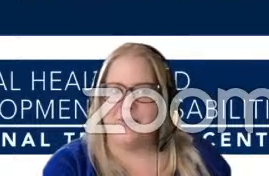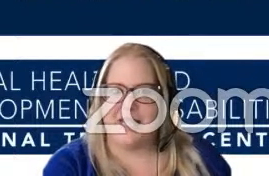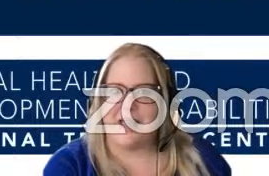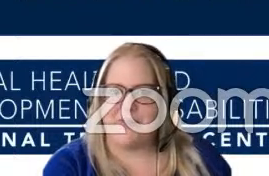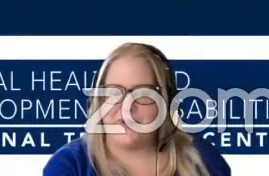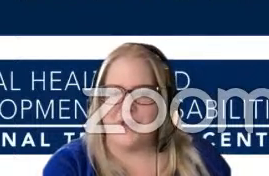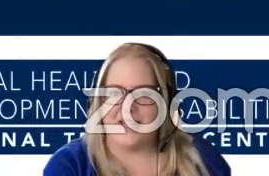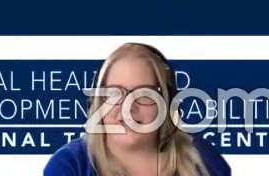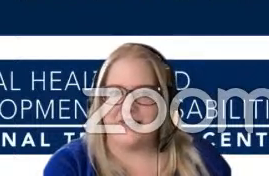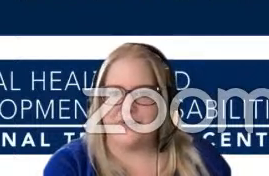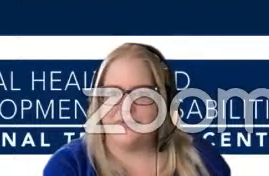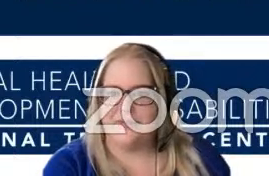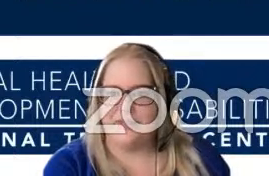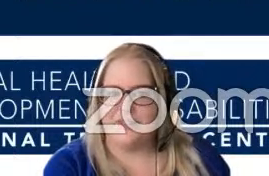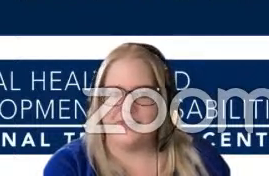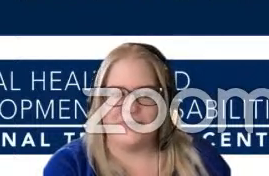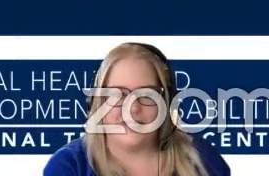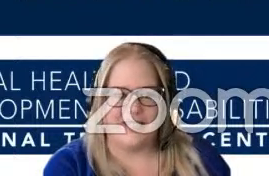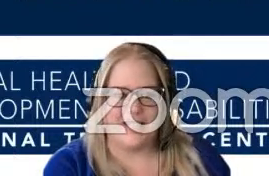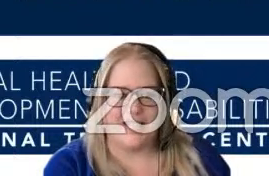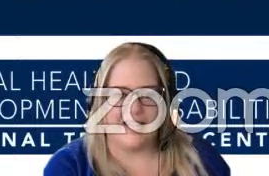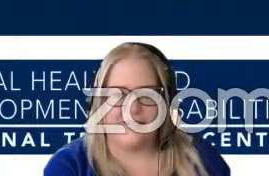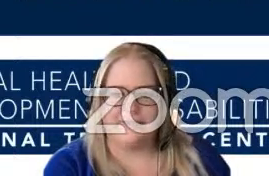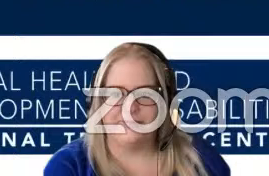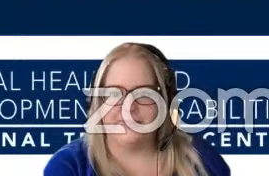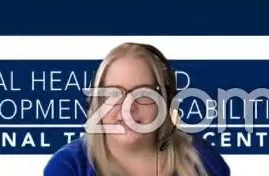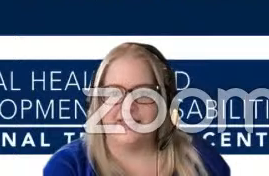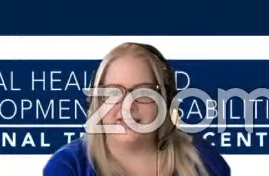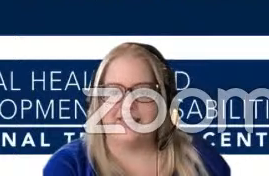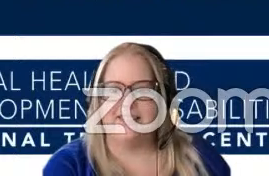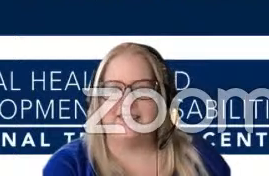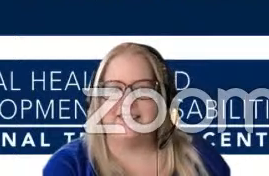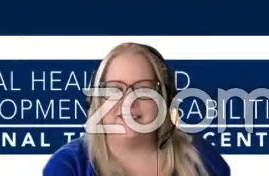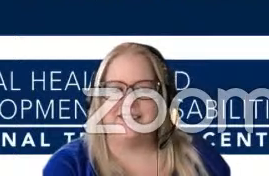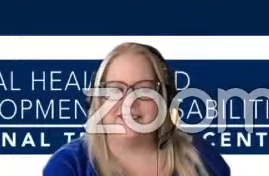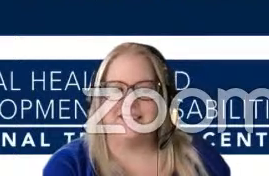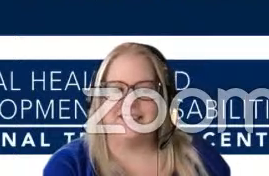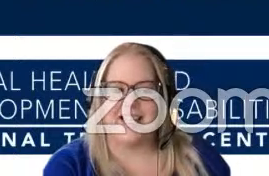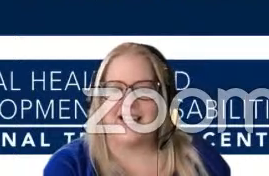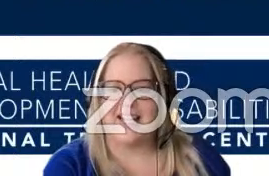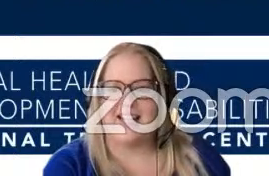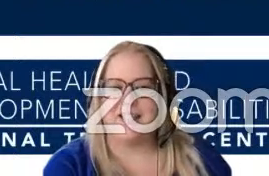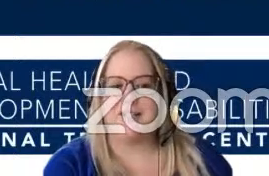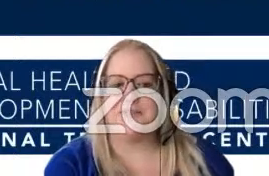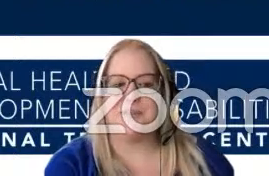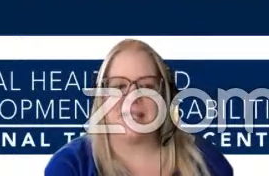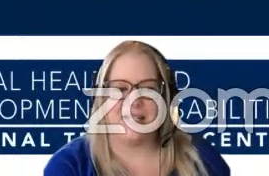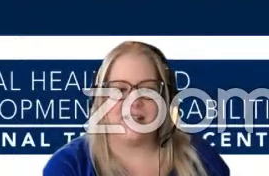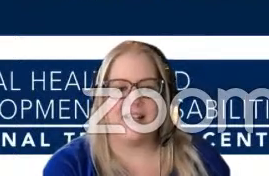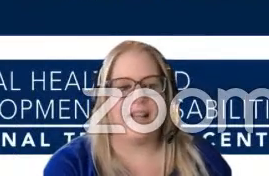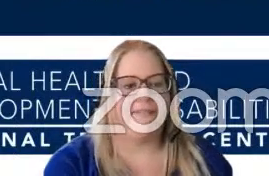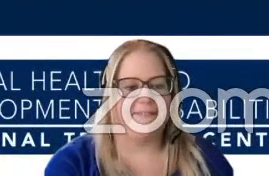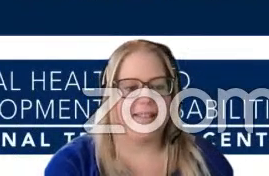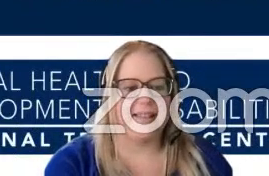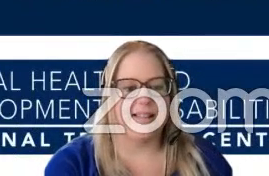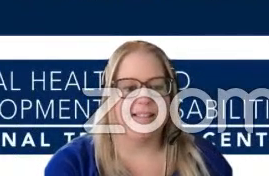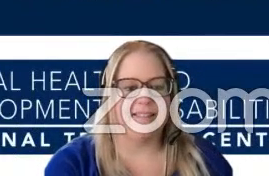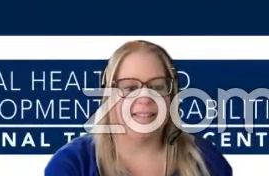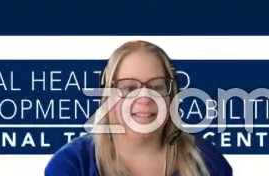It should be up and running, so if we can check it out. Okay. Hi, Haley. Thanks for being here today.